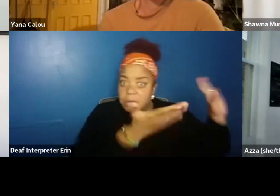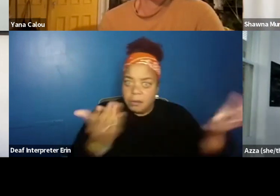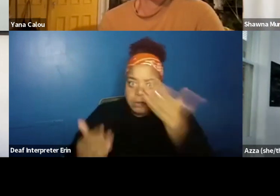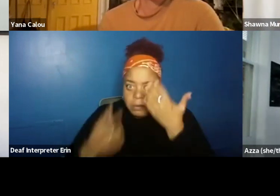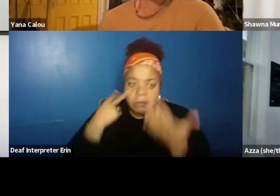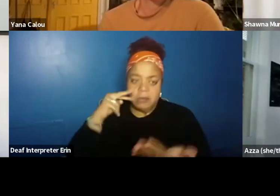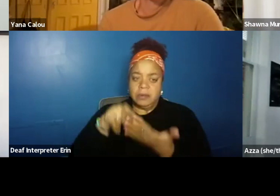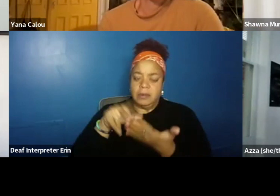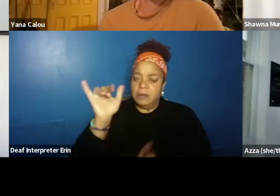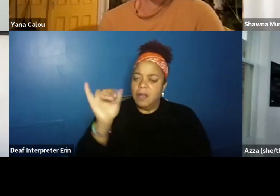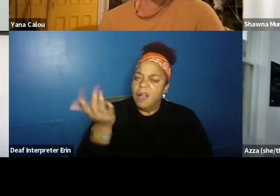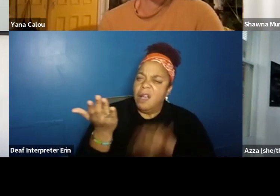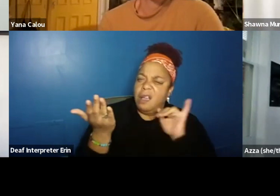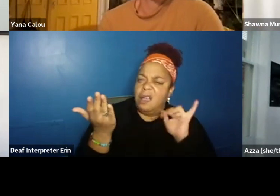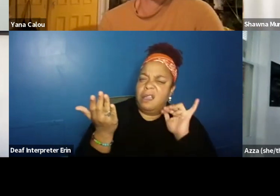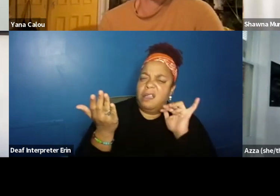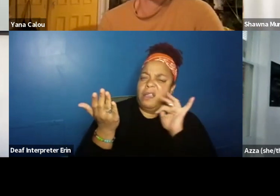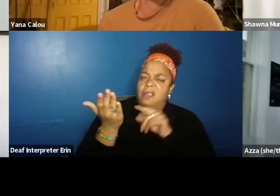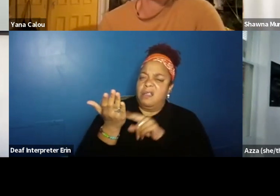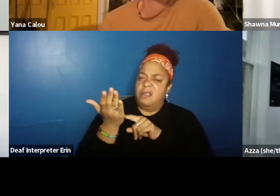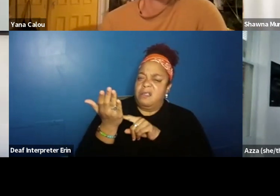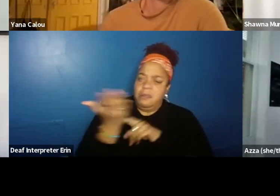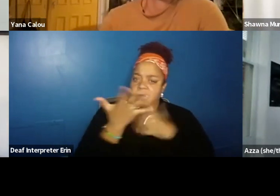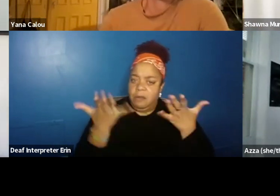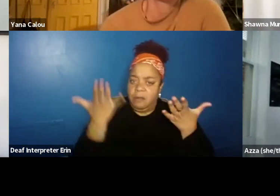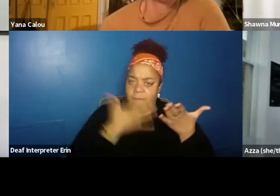and I yield.